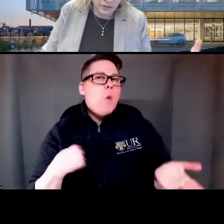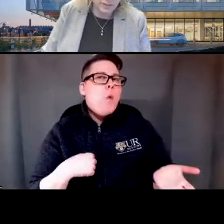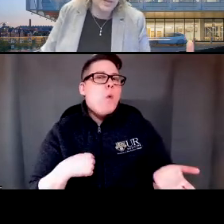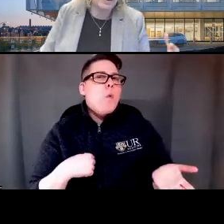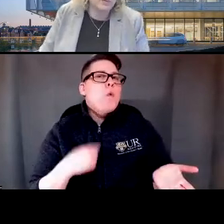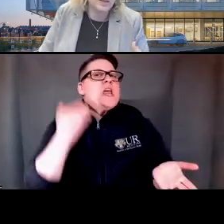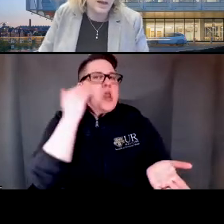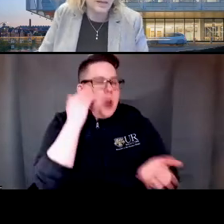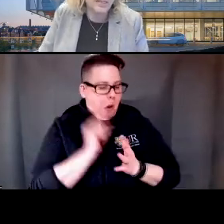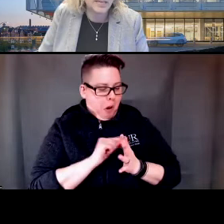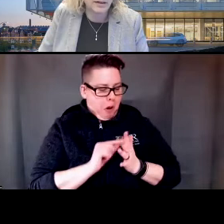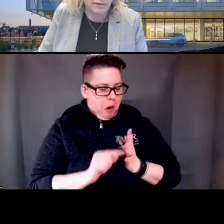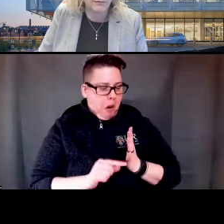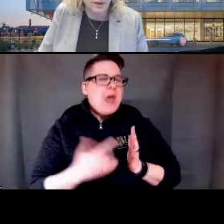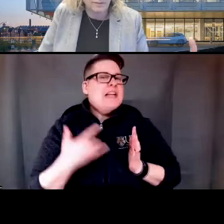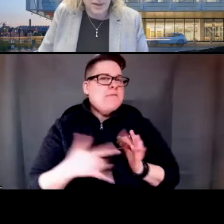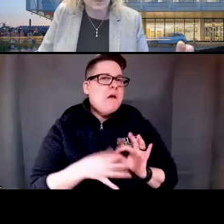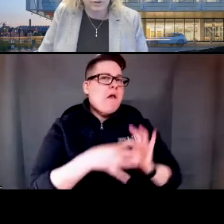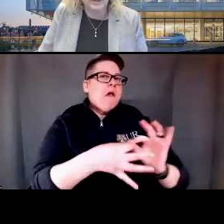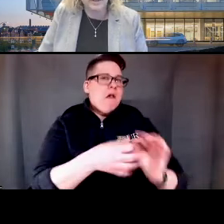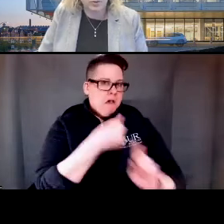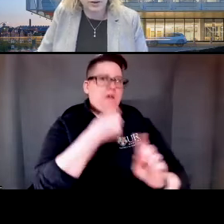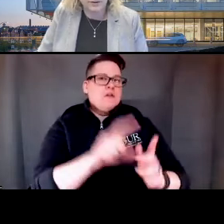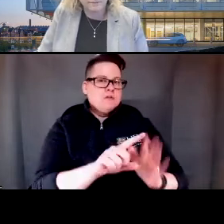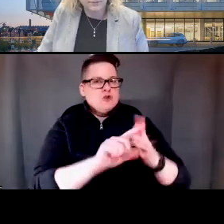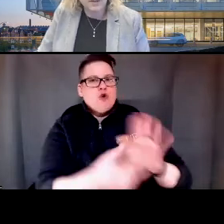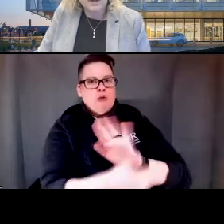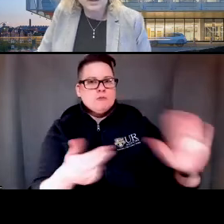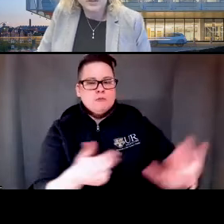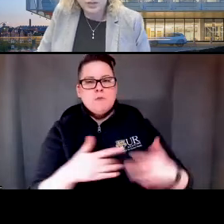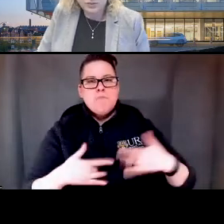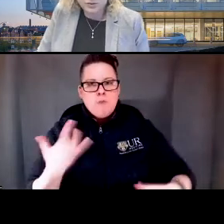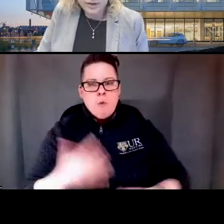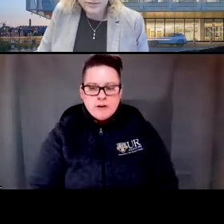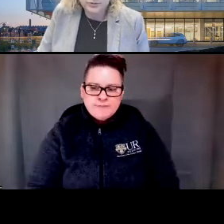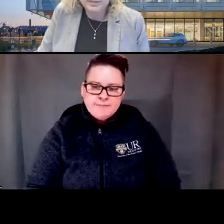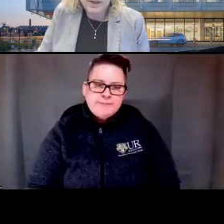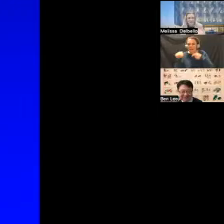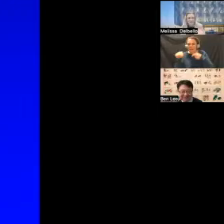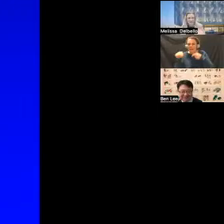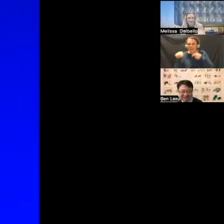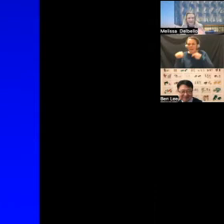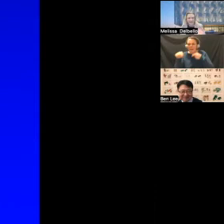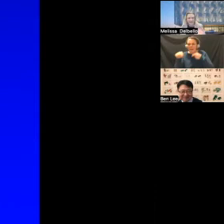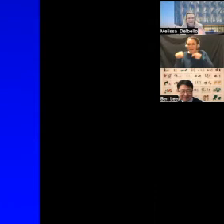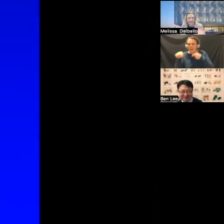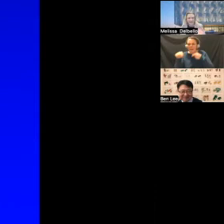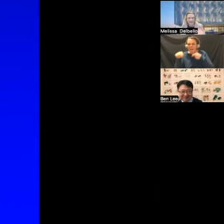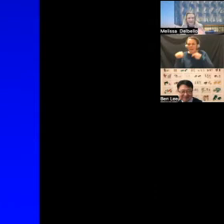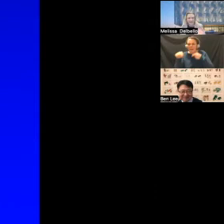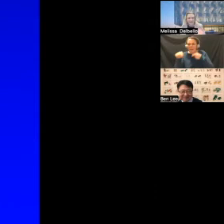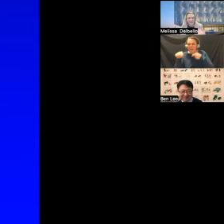be associated with the onset of bipolar disorder. So the greatest risk factor that we